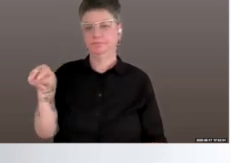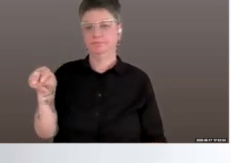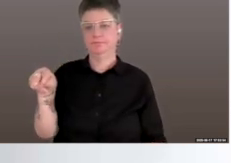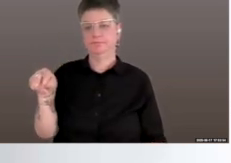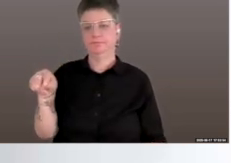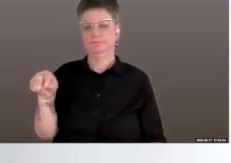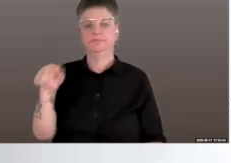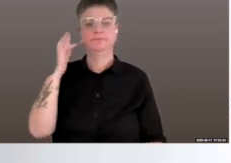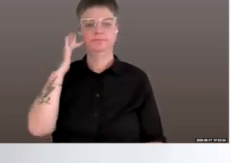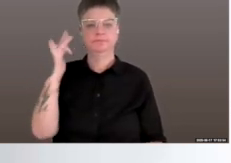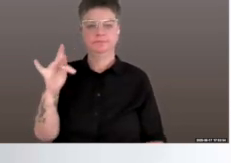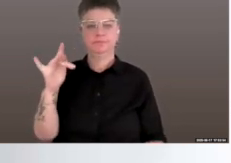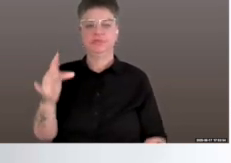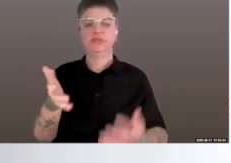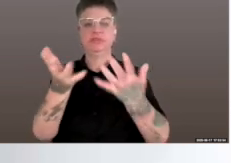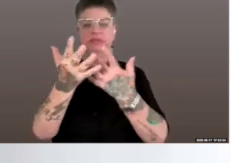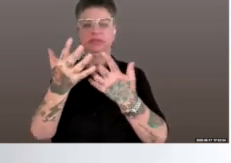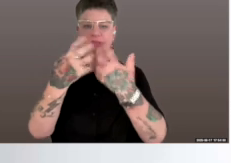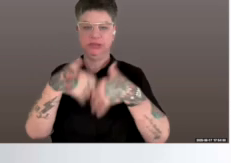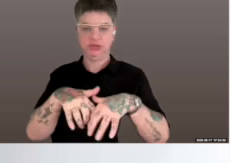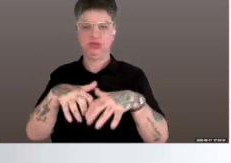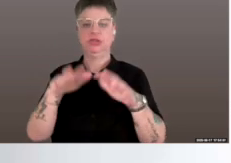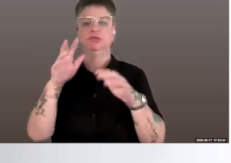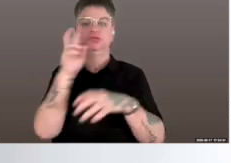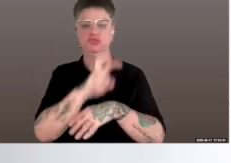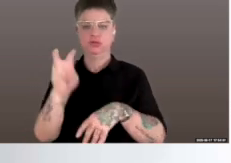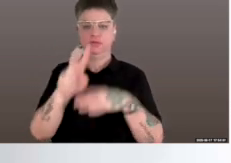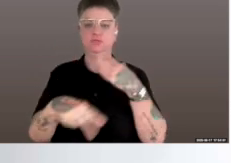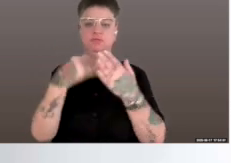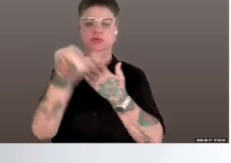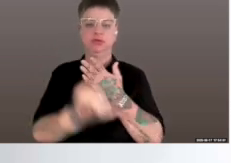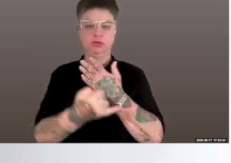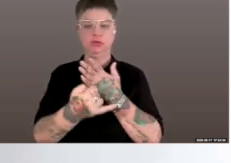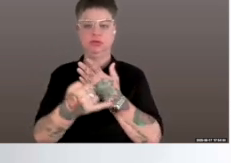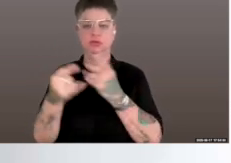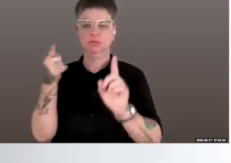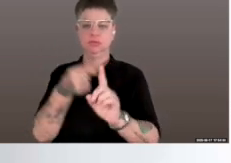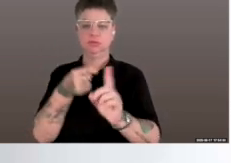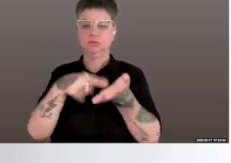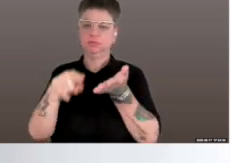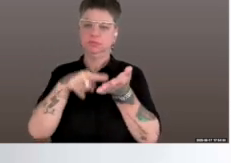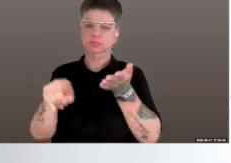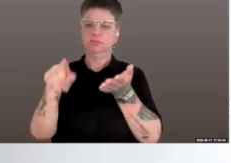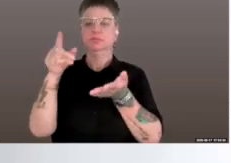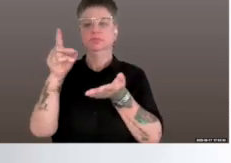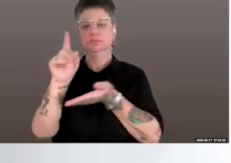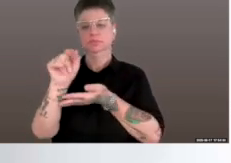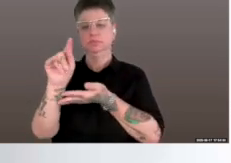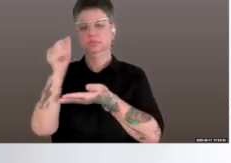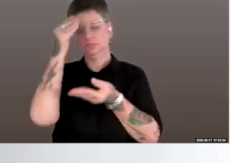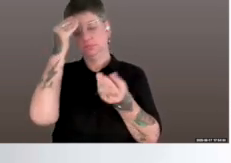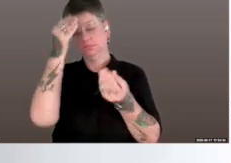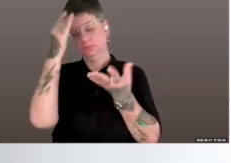technologies. As a follow-up, CAL-ITP helped structure and deploy a pilot program to